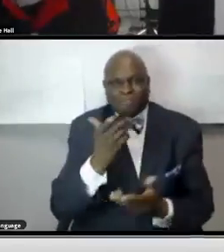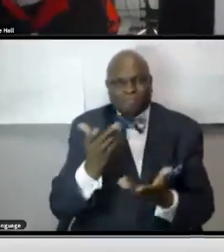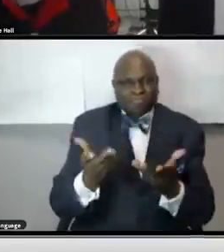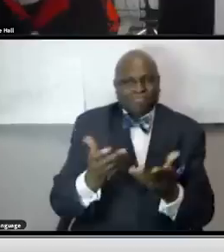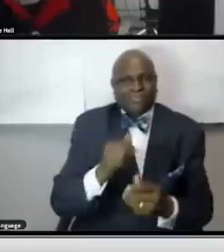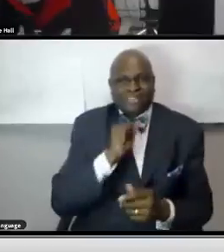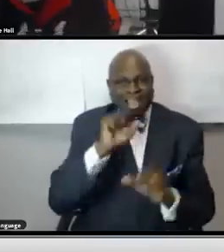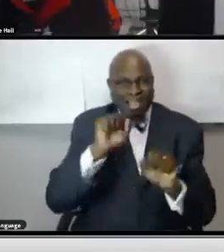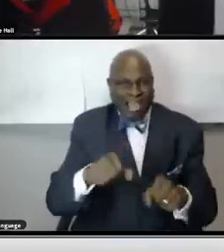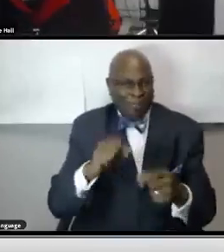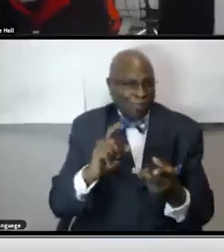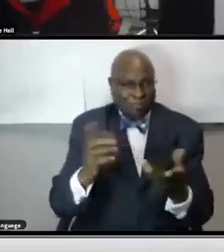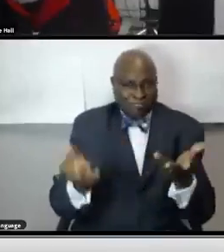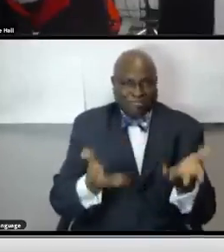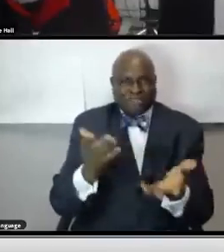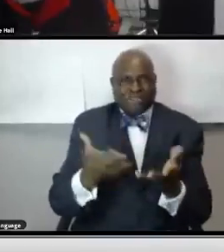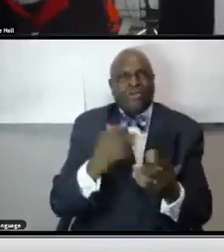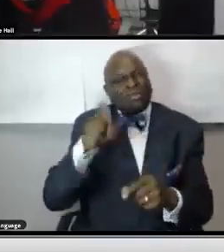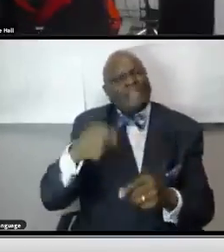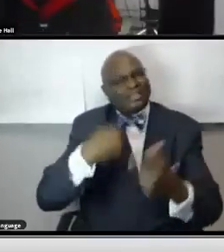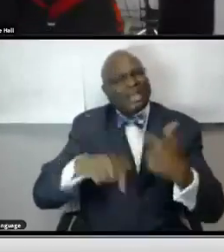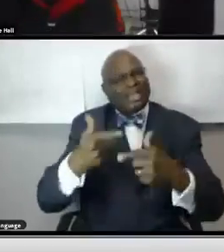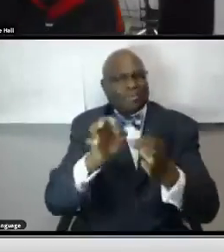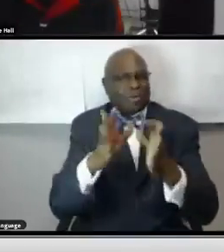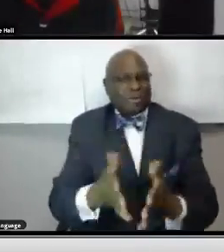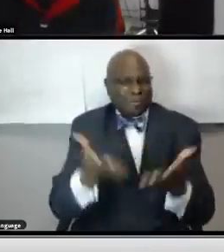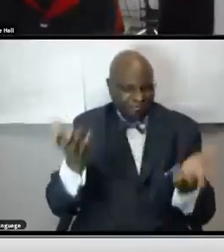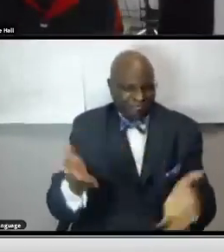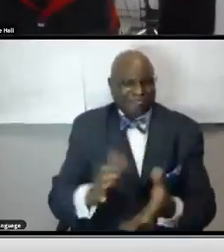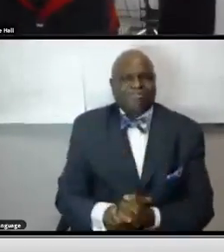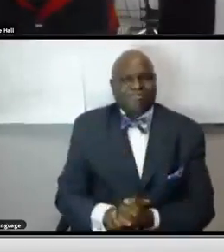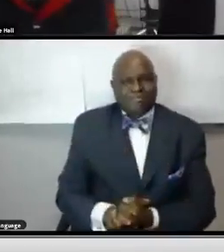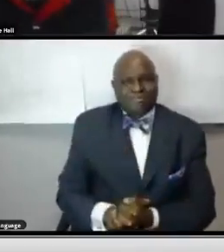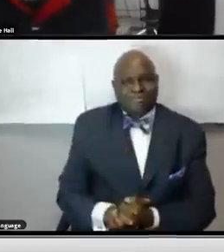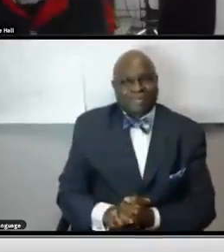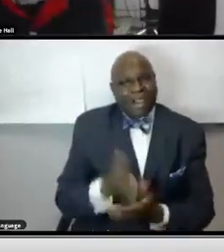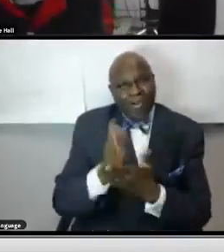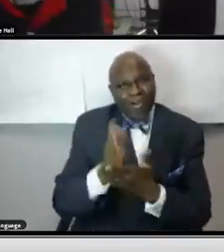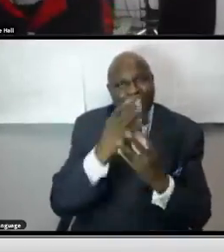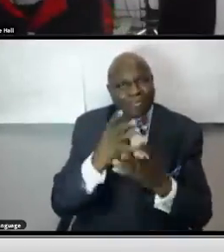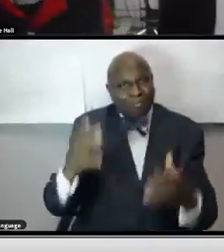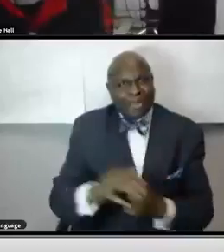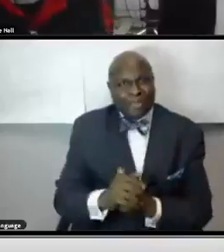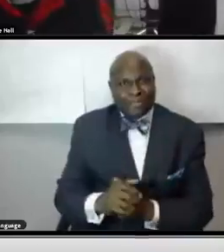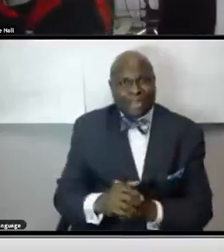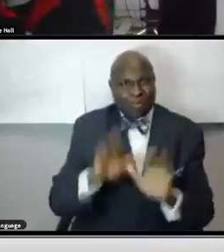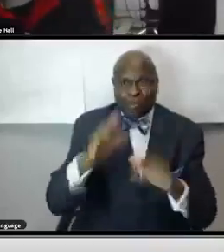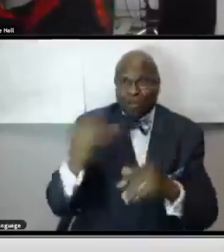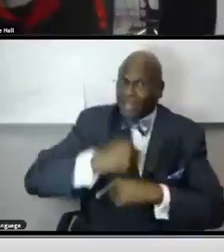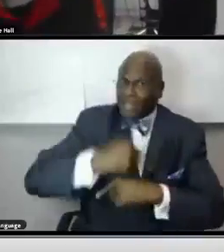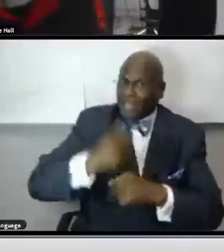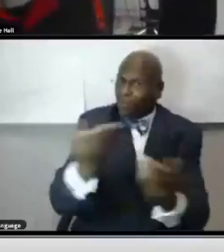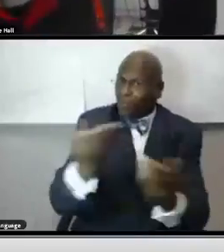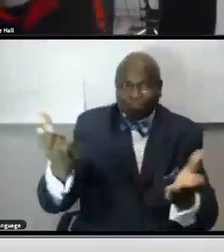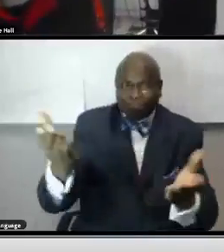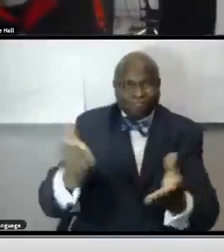not able to access it without the sign language interpretation. All right. Thank you very much. Have a wonderful Bye-bye. day, everyone.